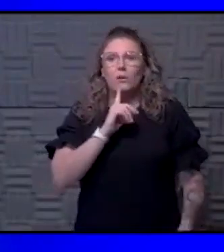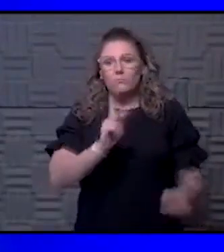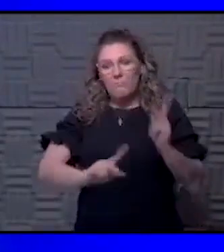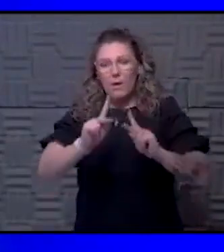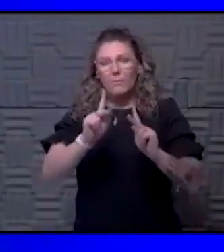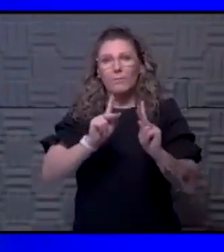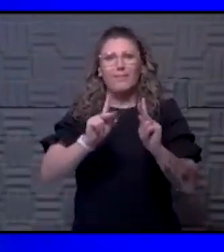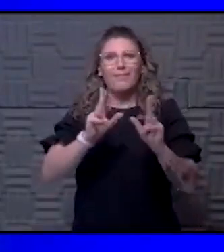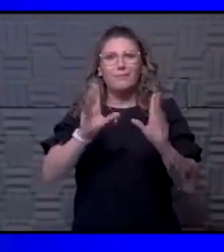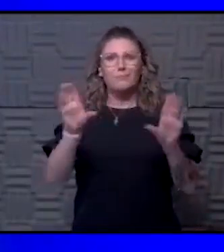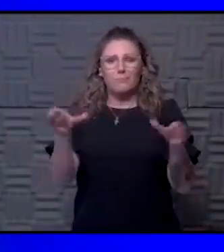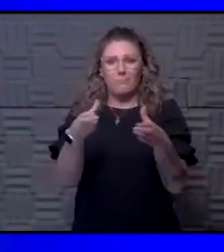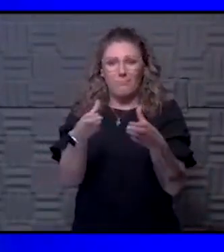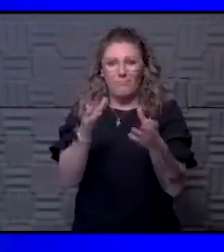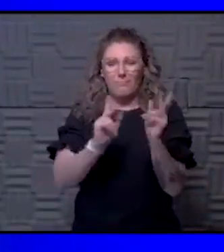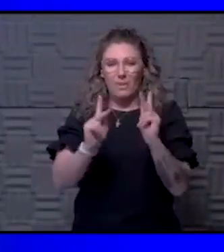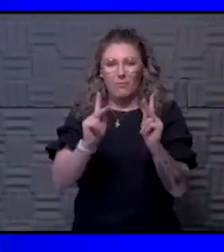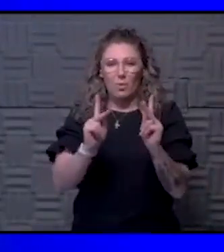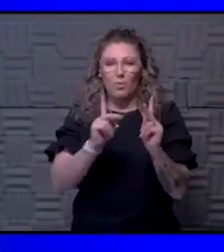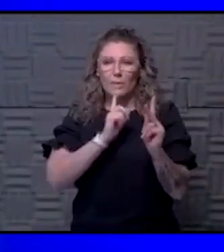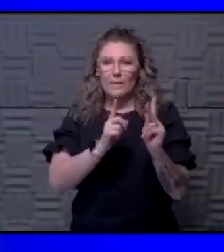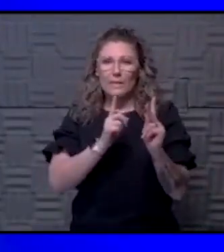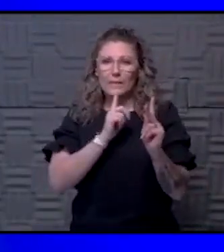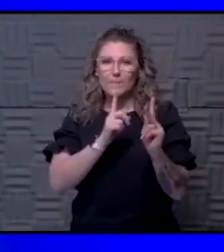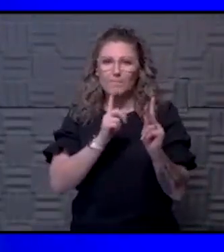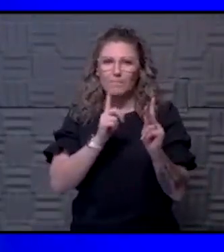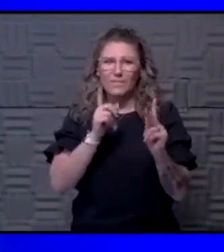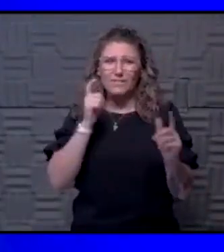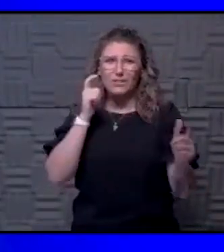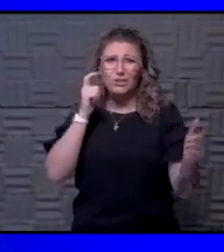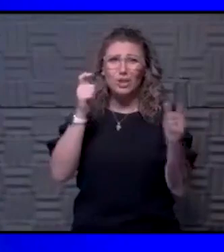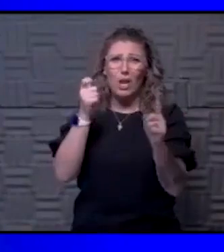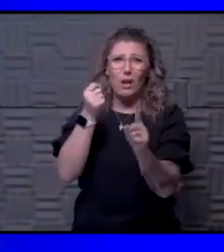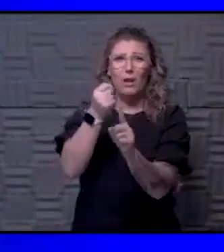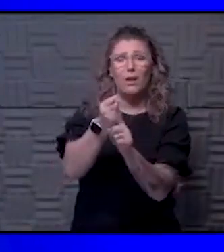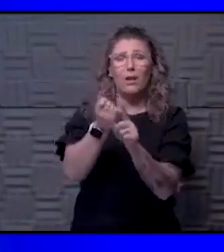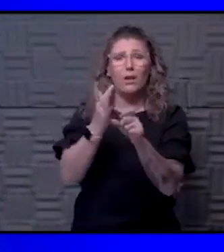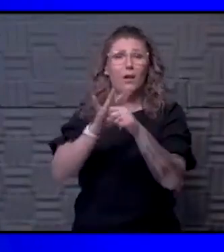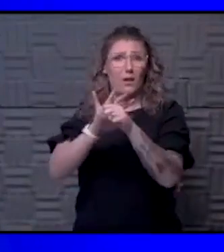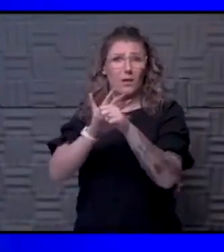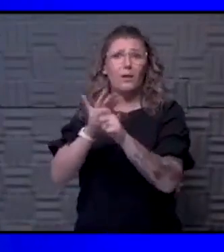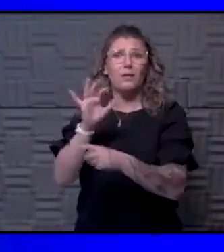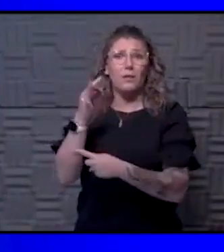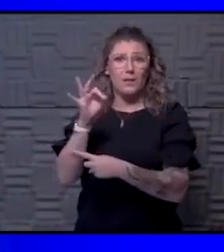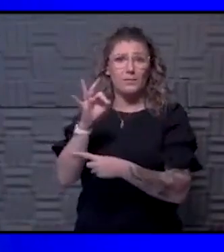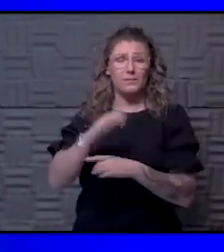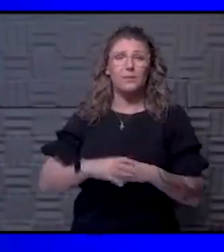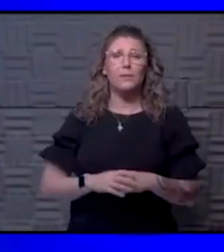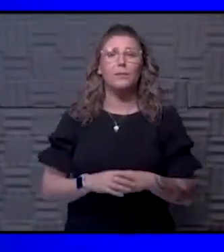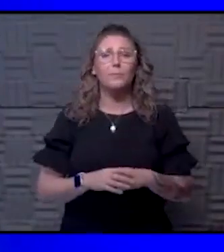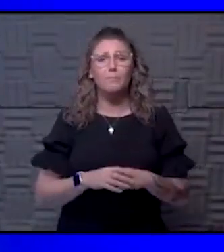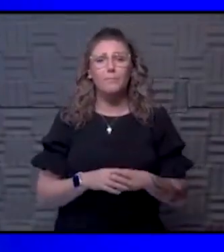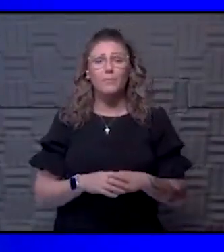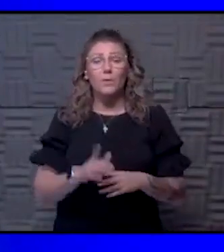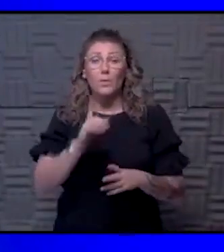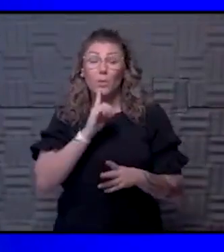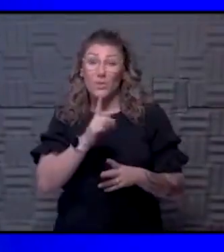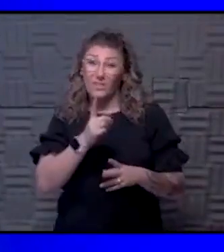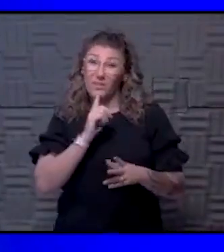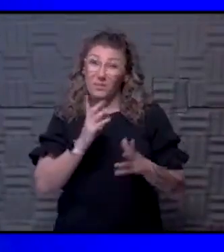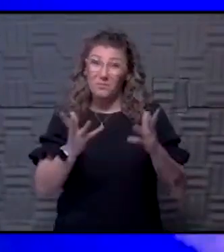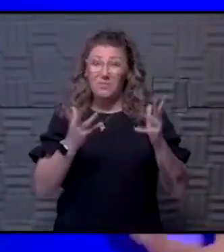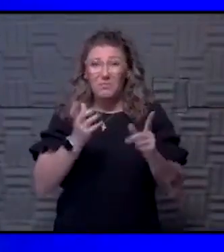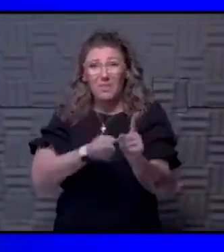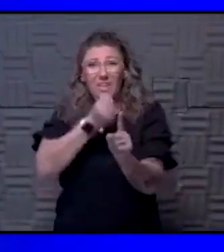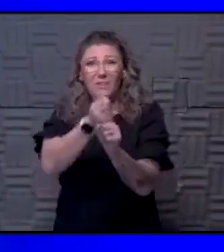who have really been hugely impacted by COVID-19, this may really impact, a